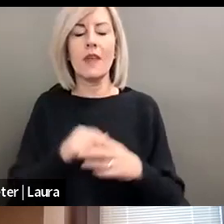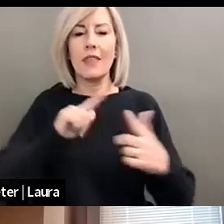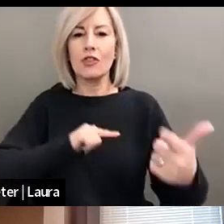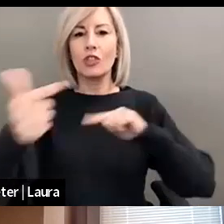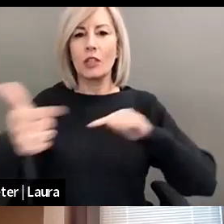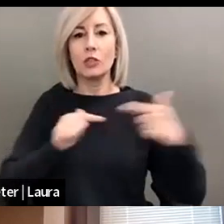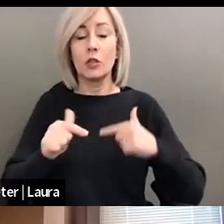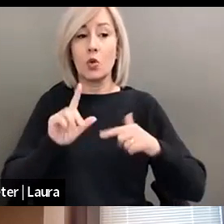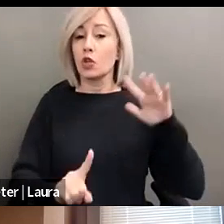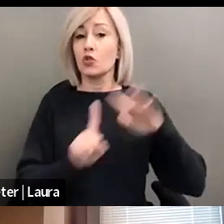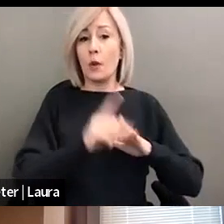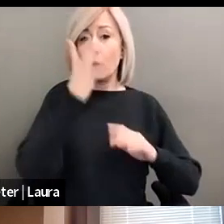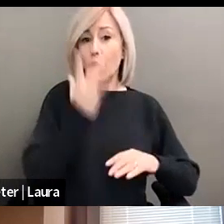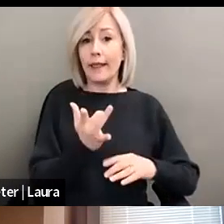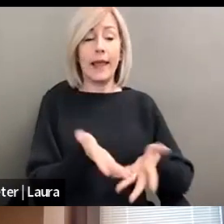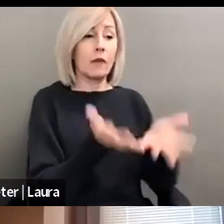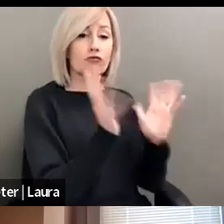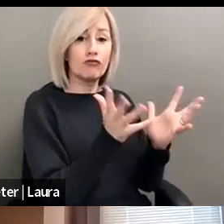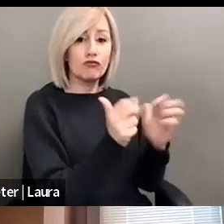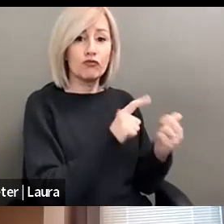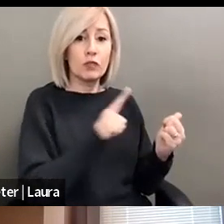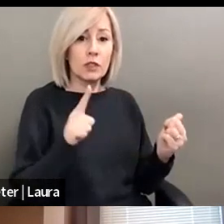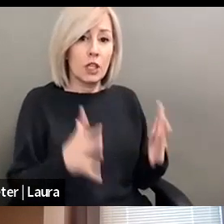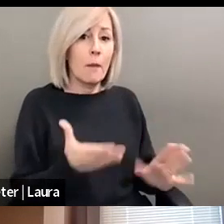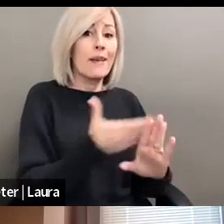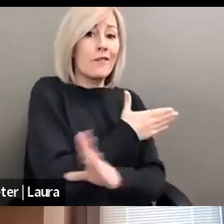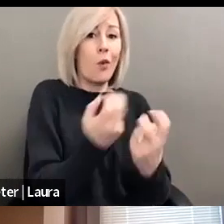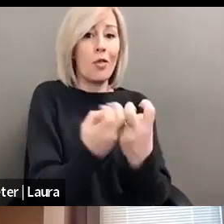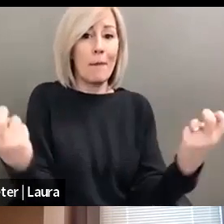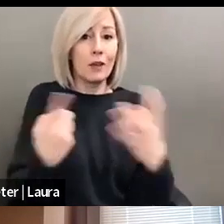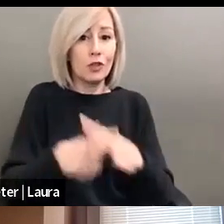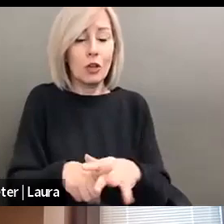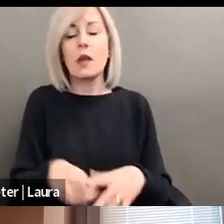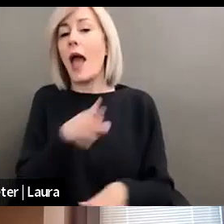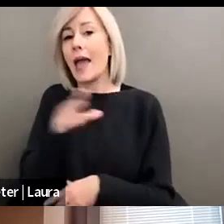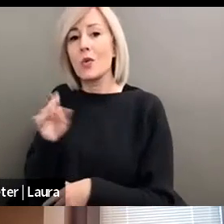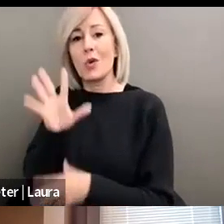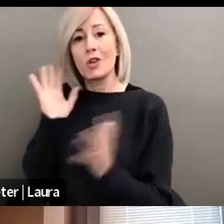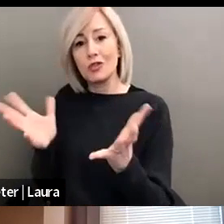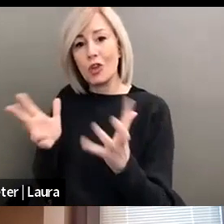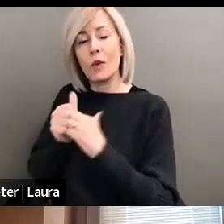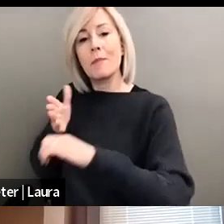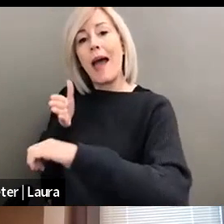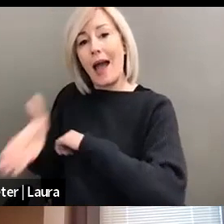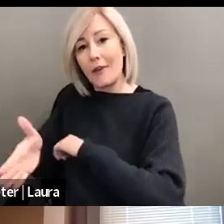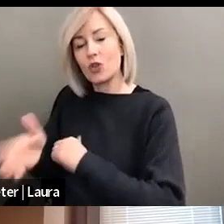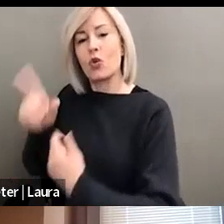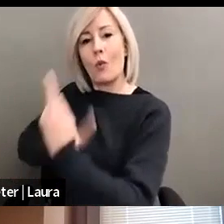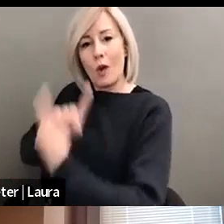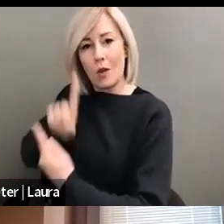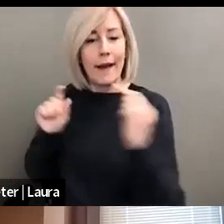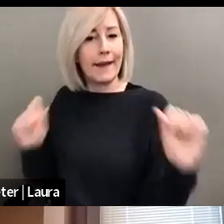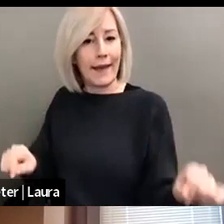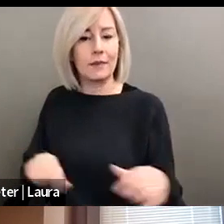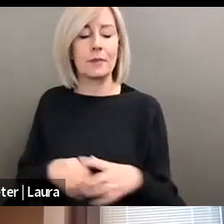go earlier and talk with your legislator before the panel begins, and you can talk afterwards too with them one-on-one. So